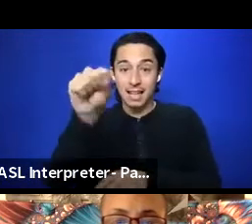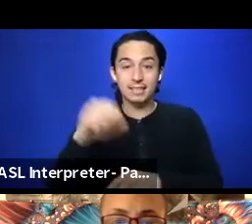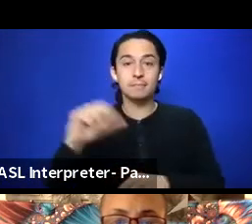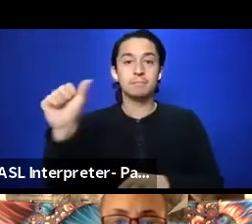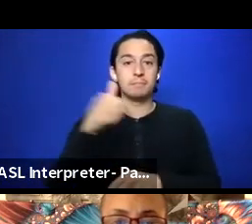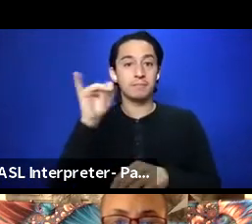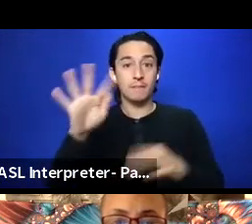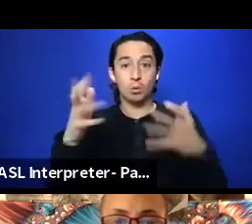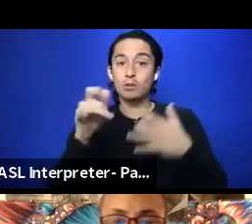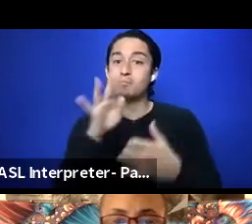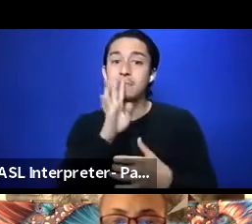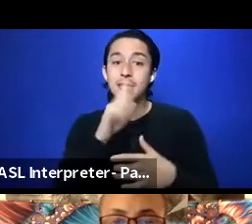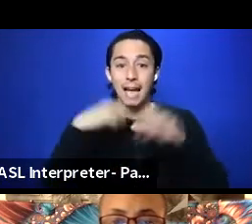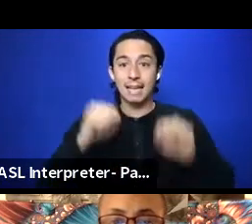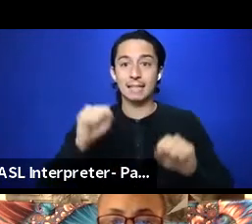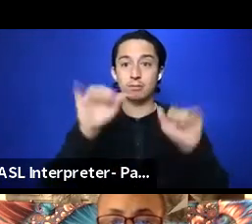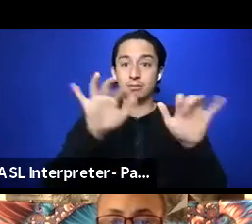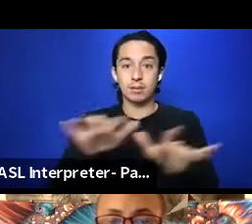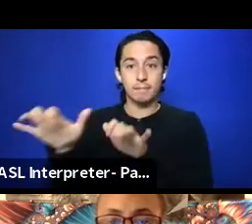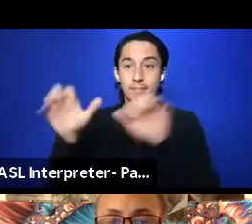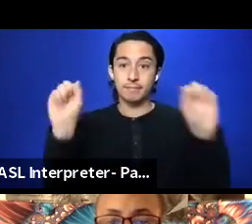it out. If you don't, if you just want to speak it, I can pop it in there for you.